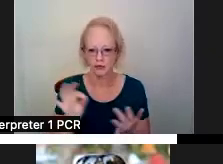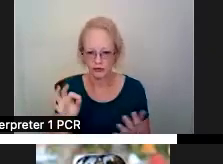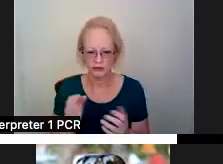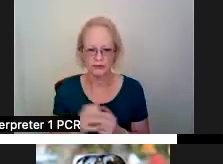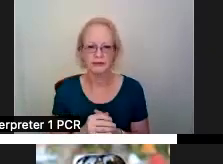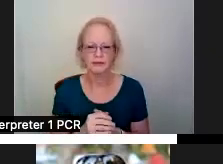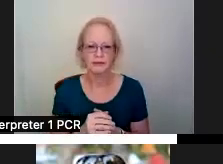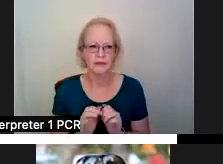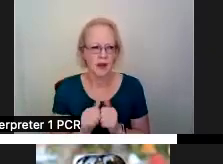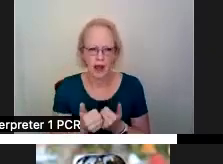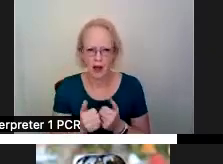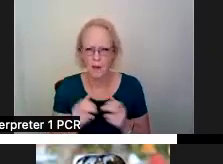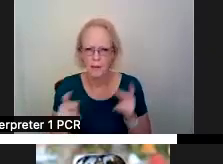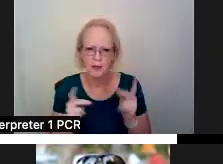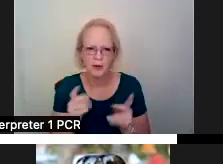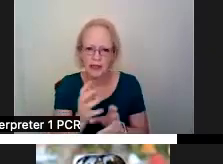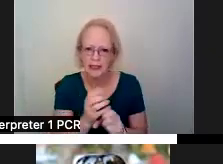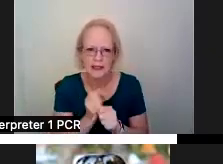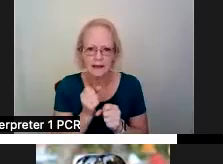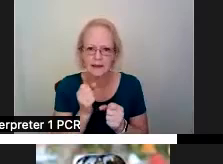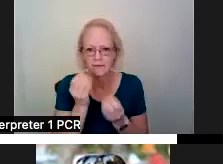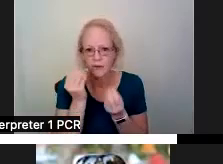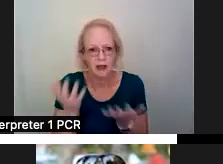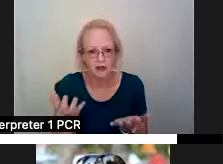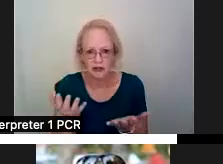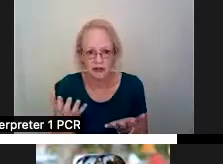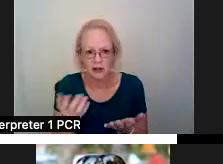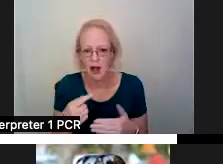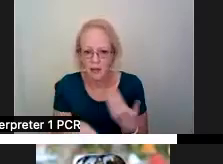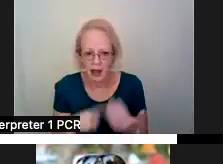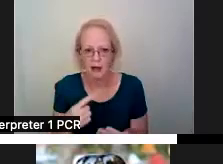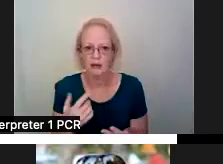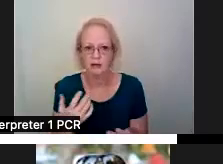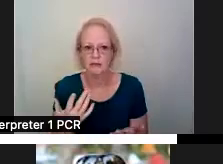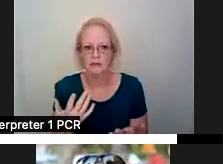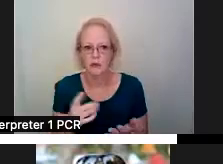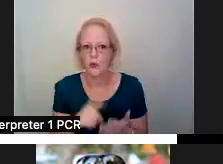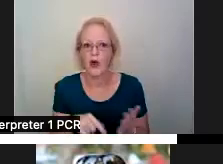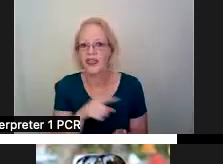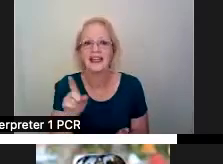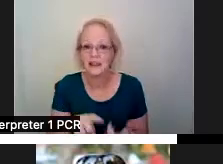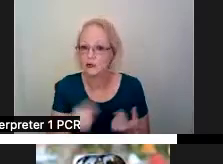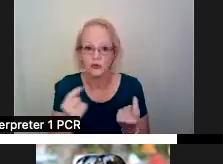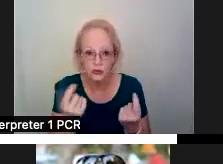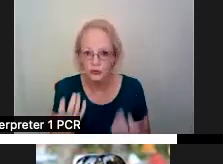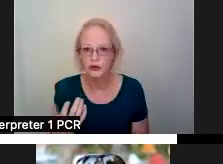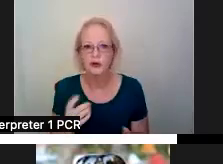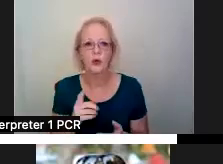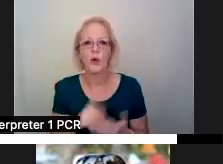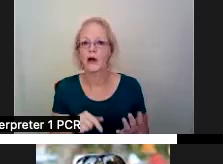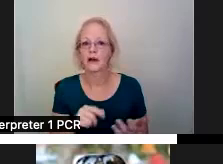people getting information about what they need to do? What are options available to them?